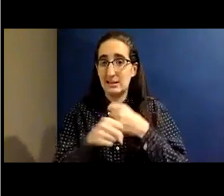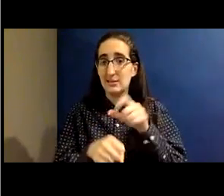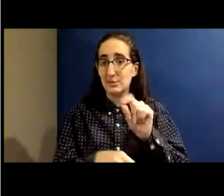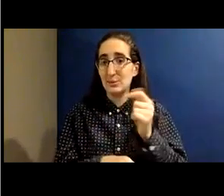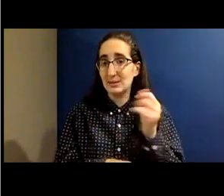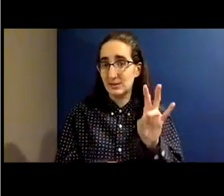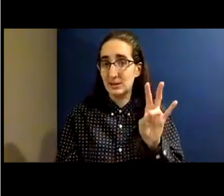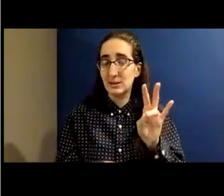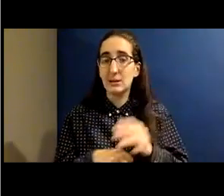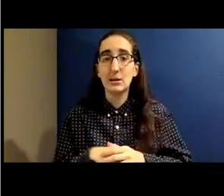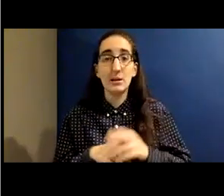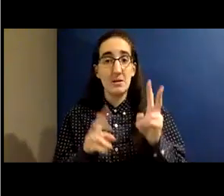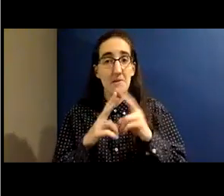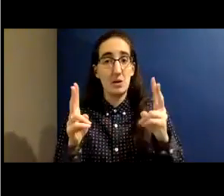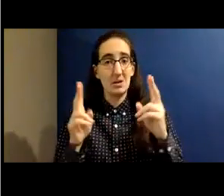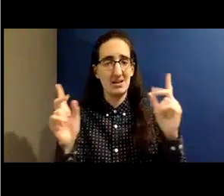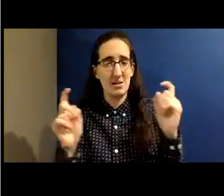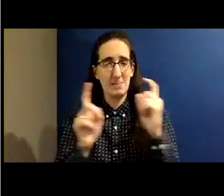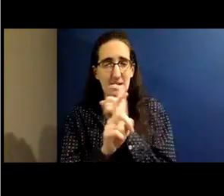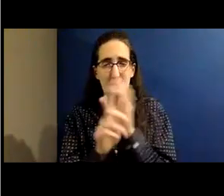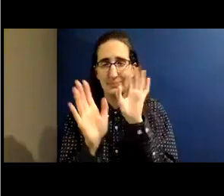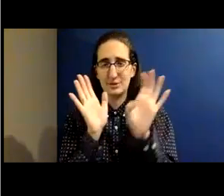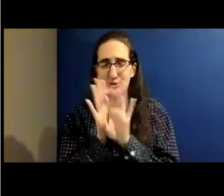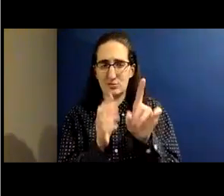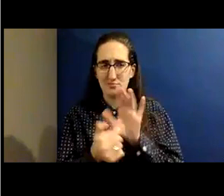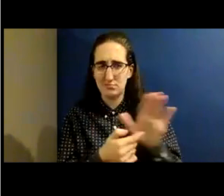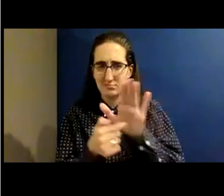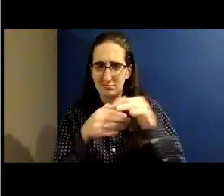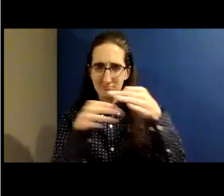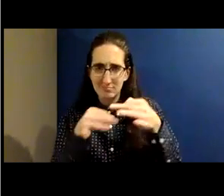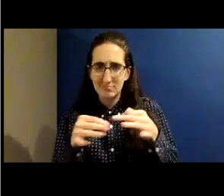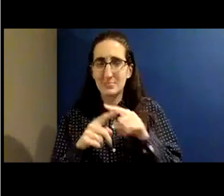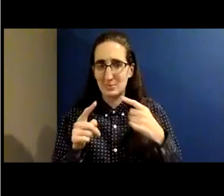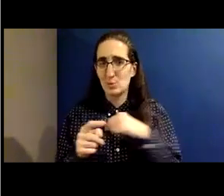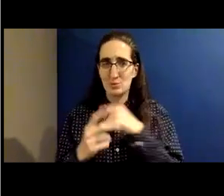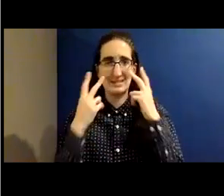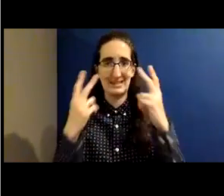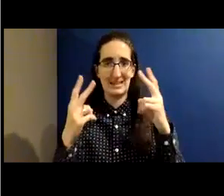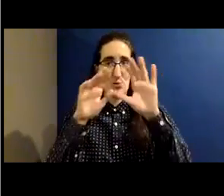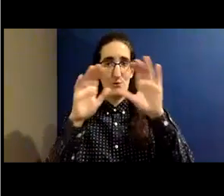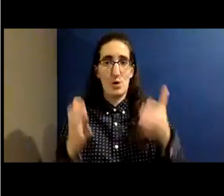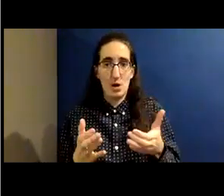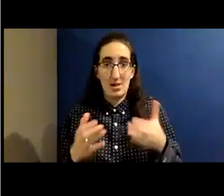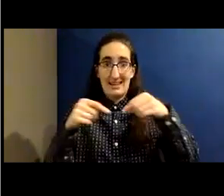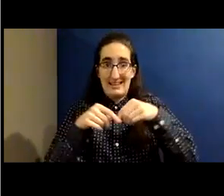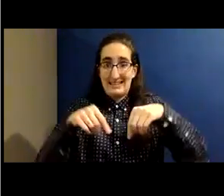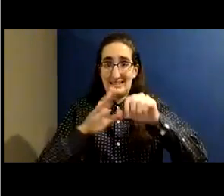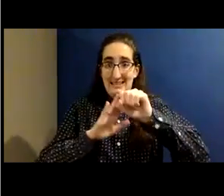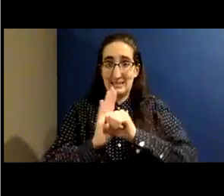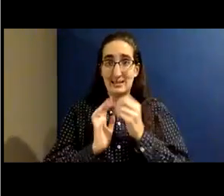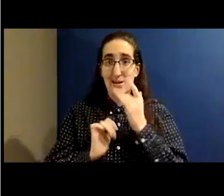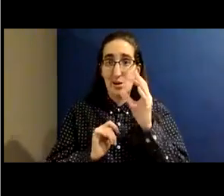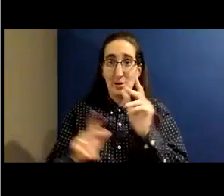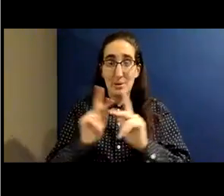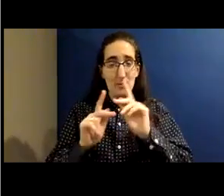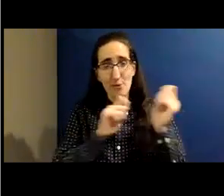2017. So a very complicated picture, but that's really what we're seeing, is that overall in Colorado, among people of